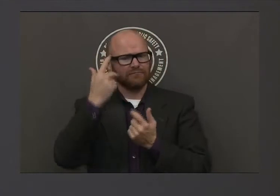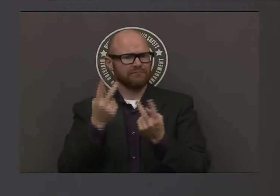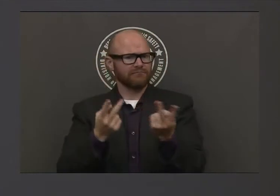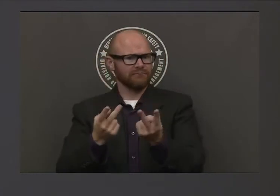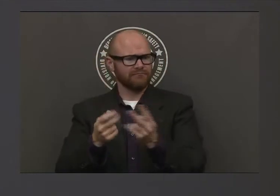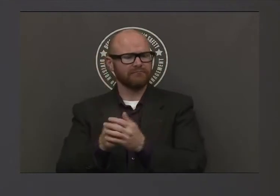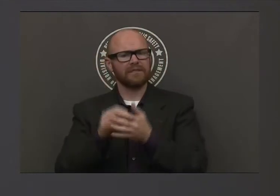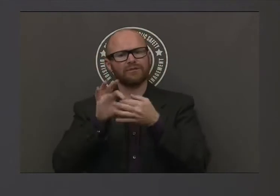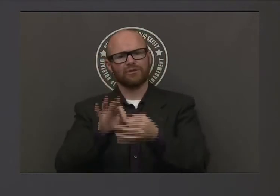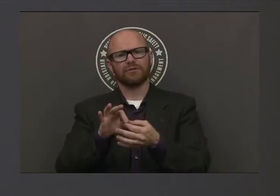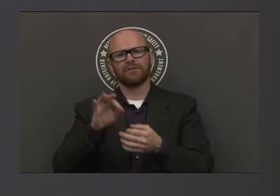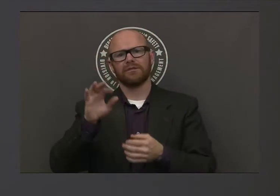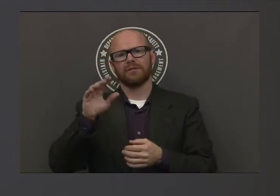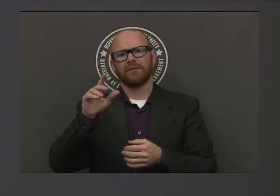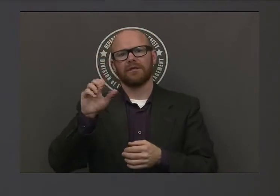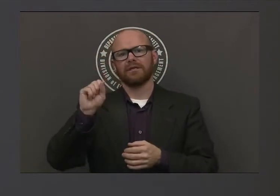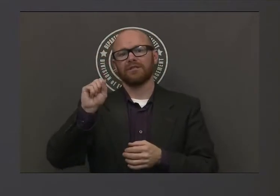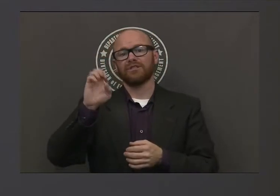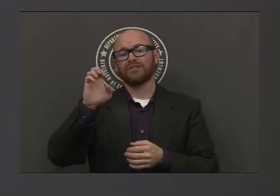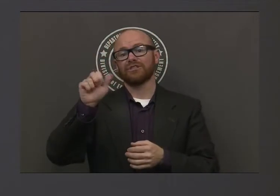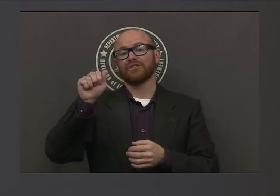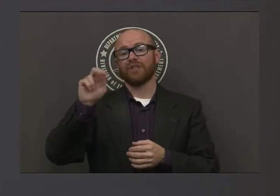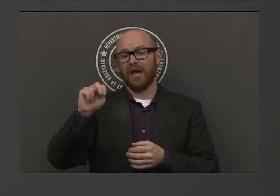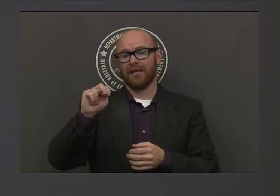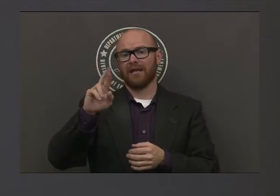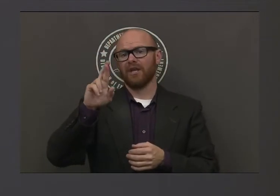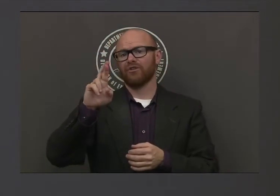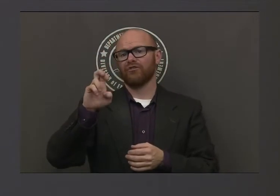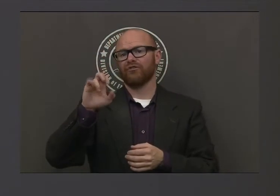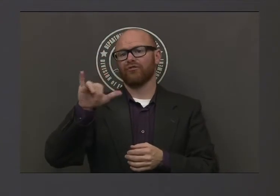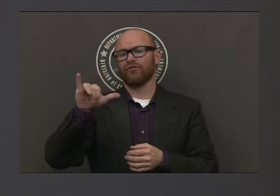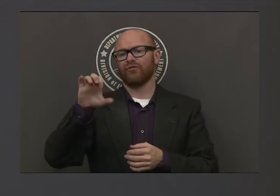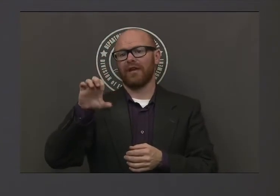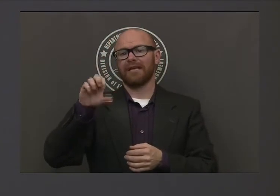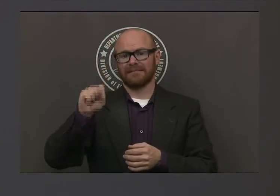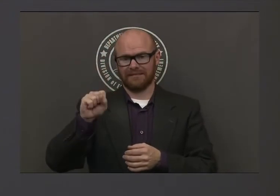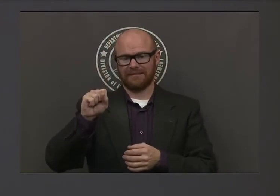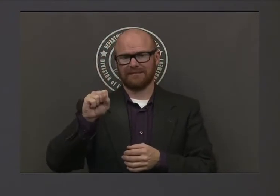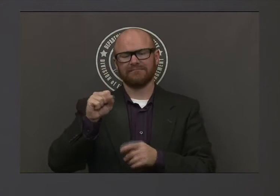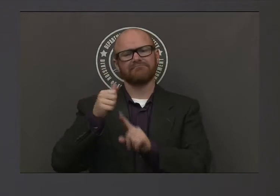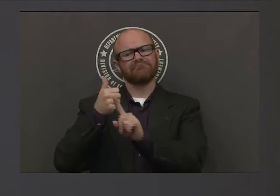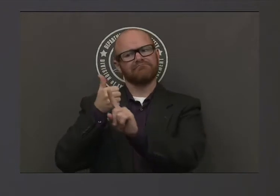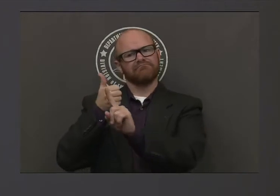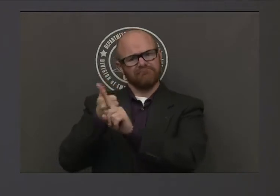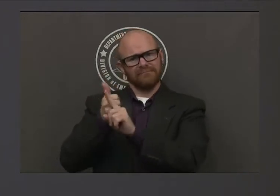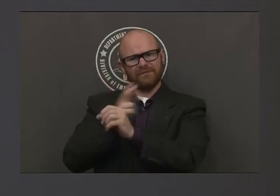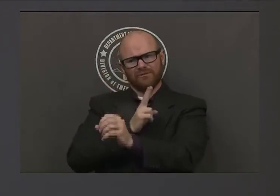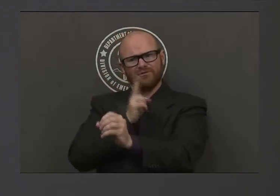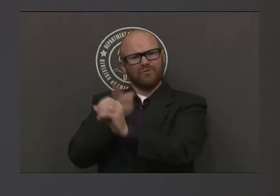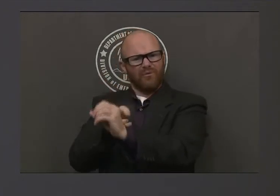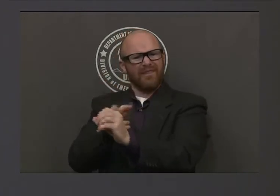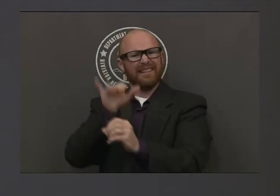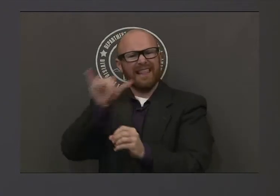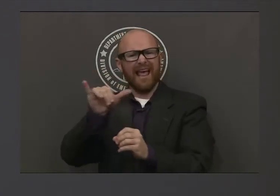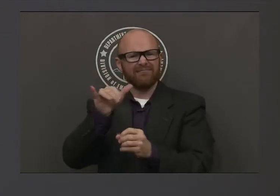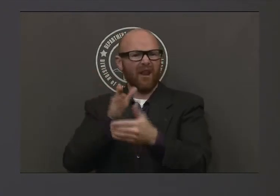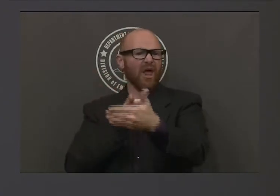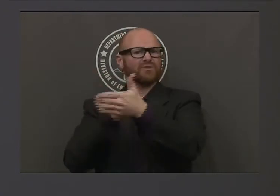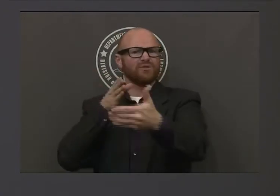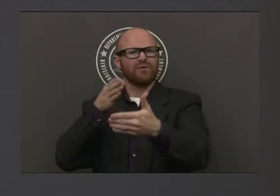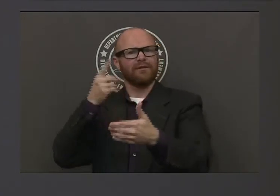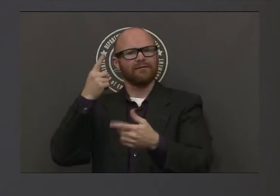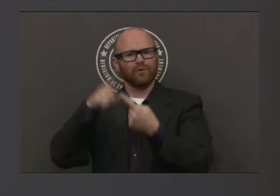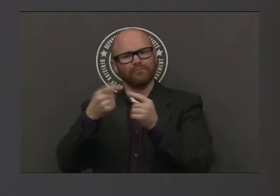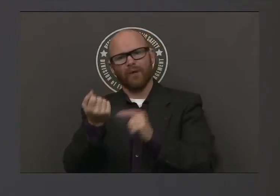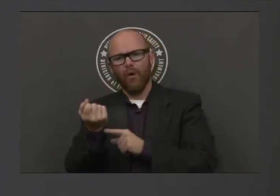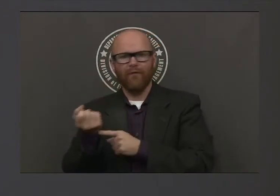to Attorney General Sean Reyes' decision to join the Texas lawsuit aimed at overturning the president's election loss. I know you both said in a statement